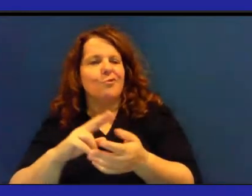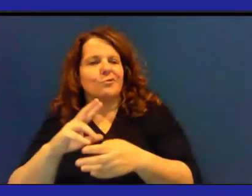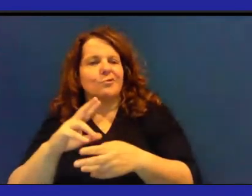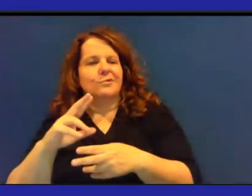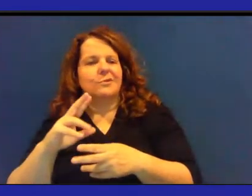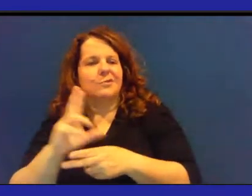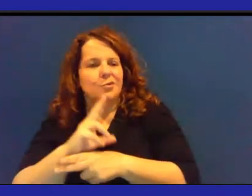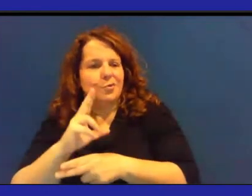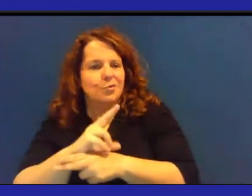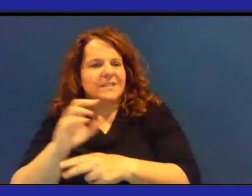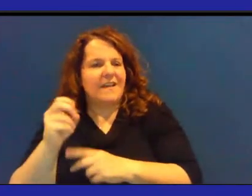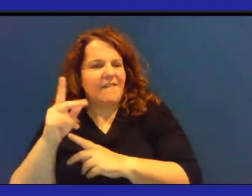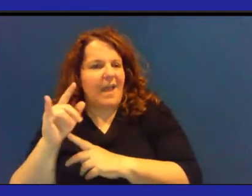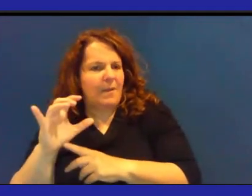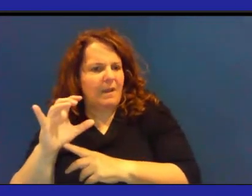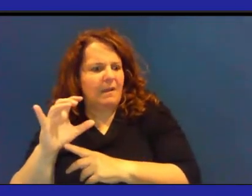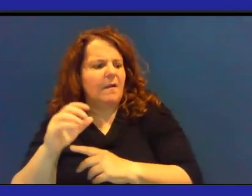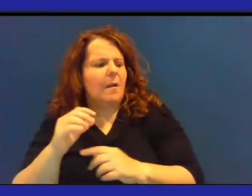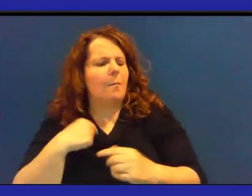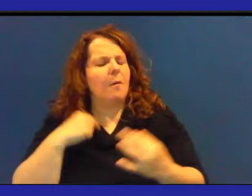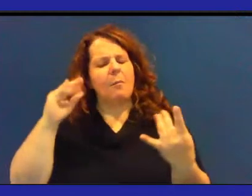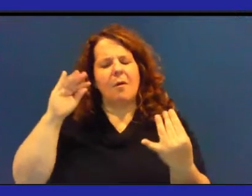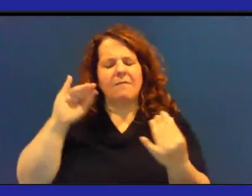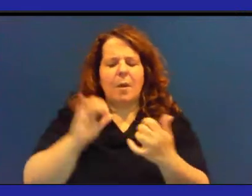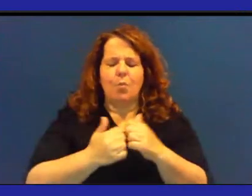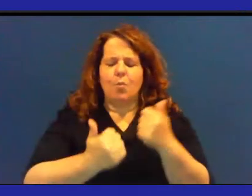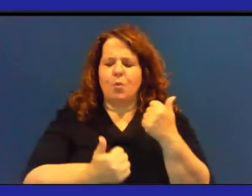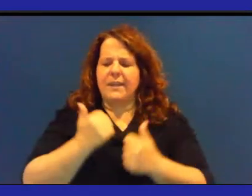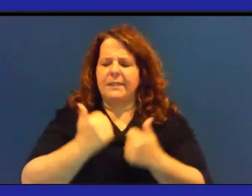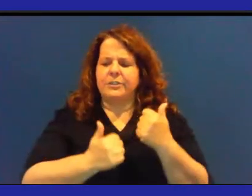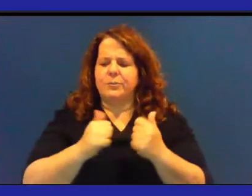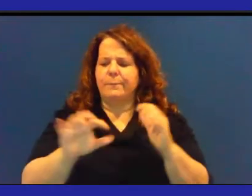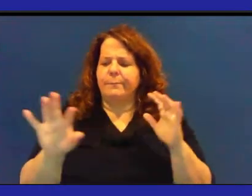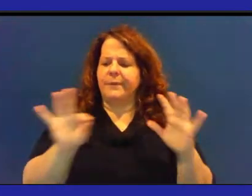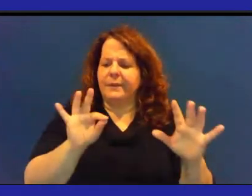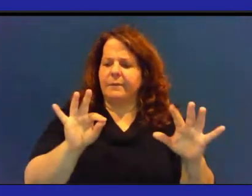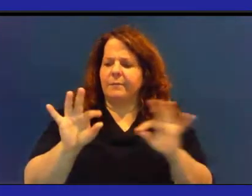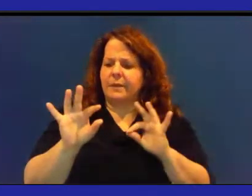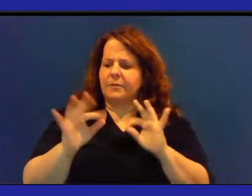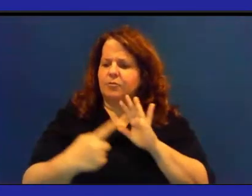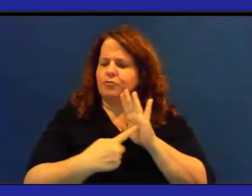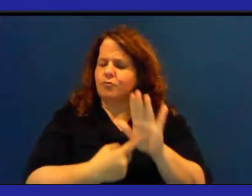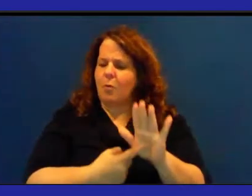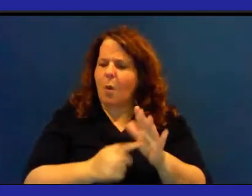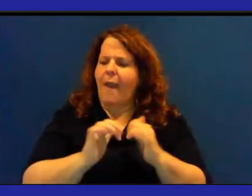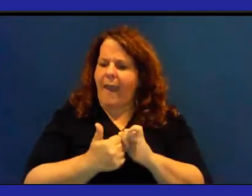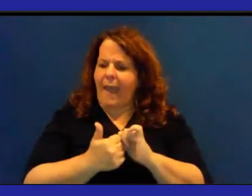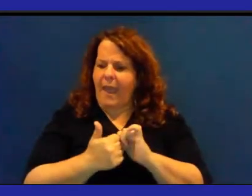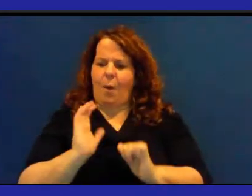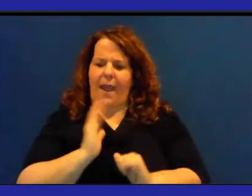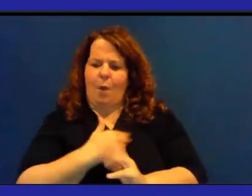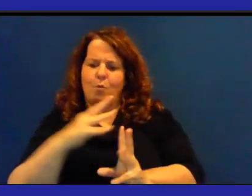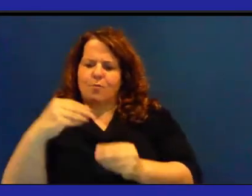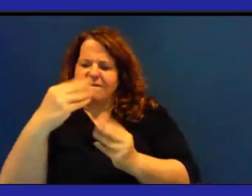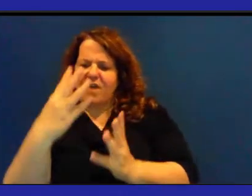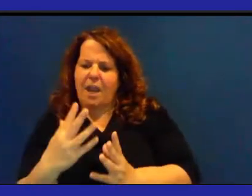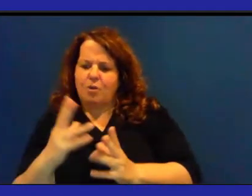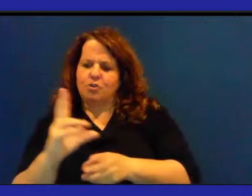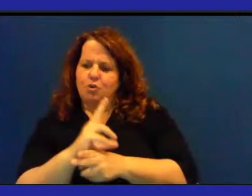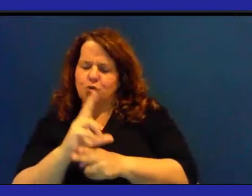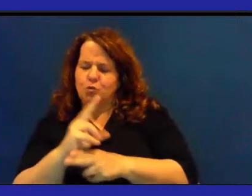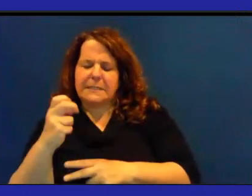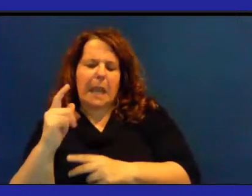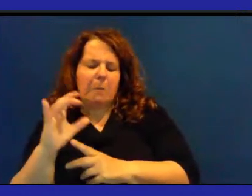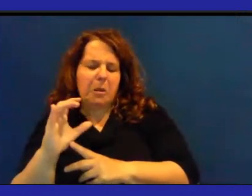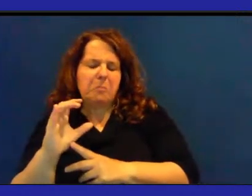that. But thinking more about which of those we might pick or put in here to show how effectively our providers are using Epic could